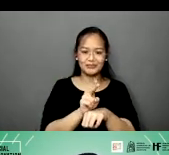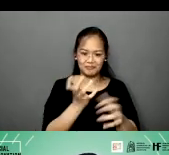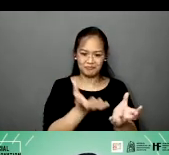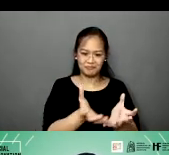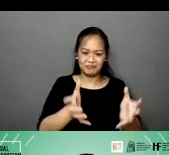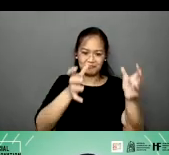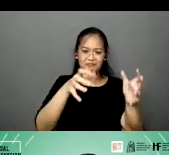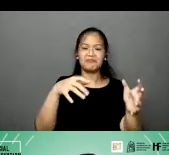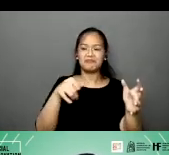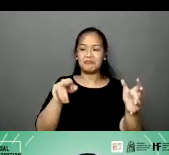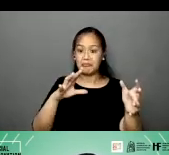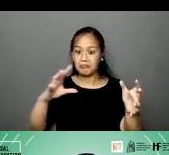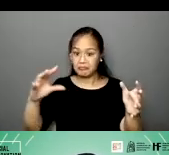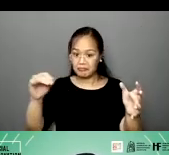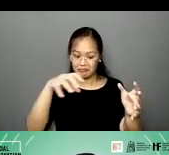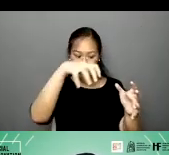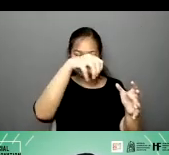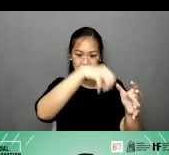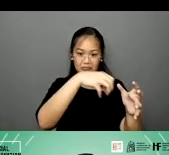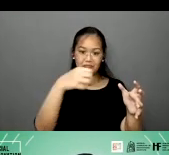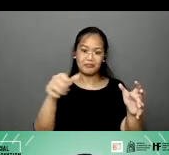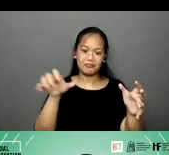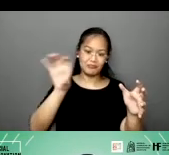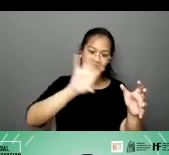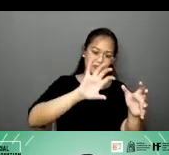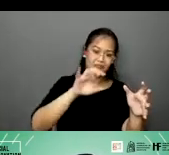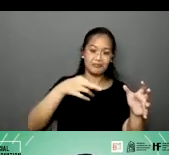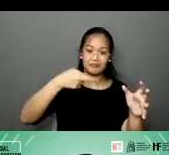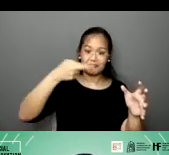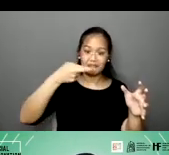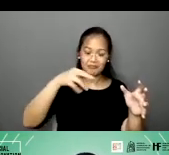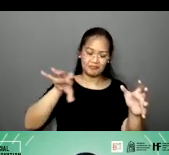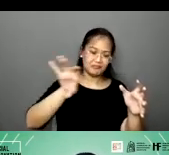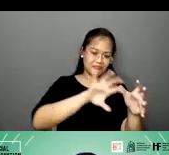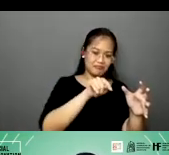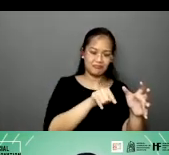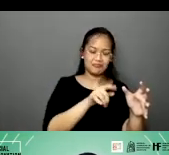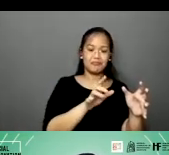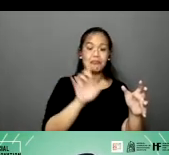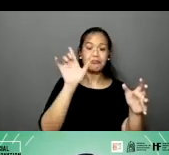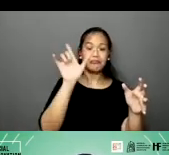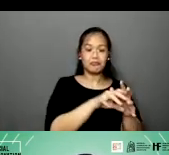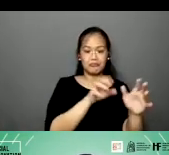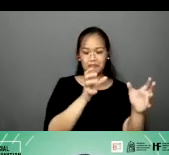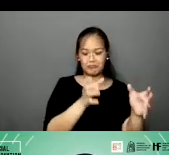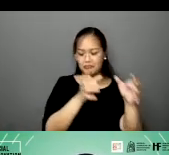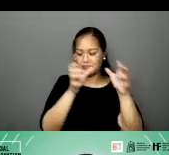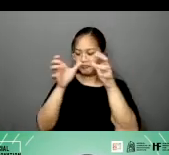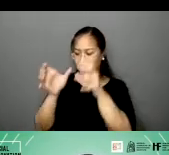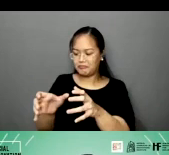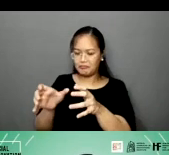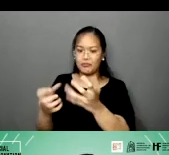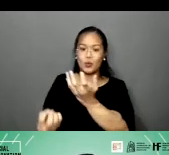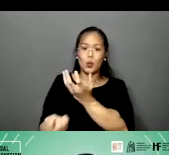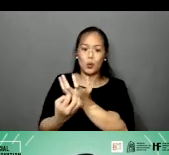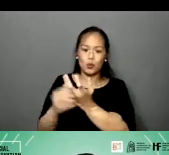the role of the packaging. It adds a depth of complexity into it as a product. And from what you can see, the way they